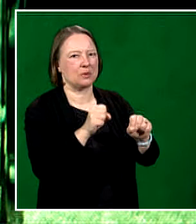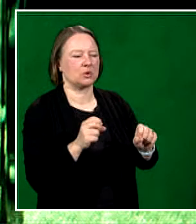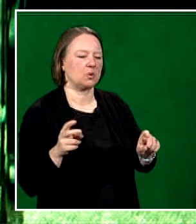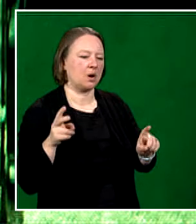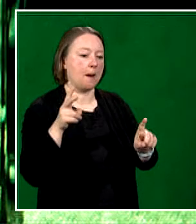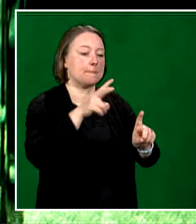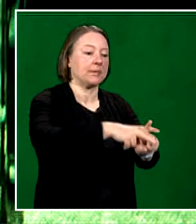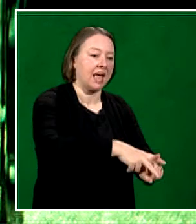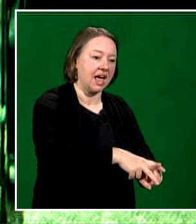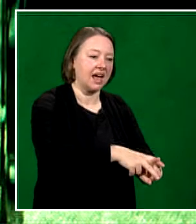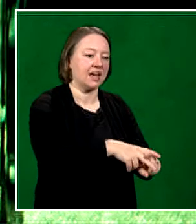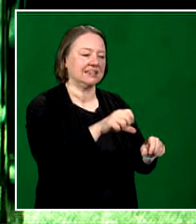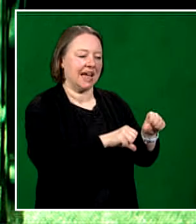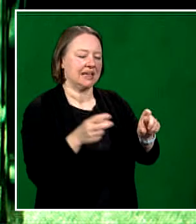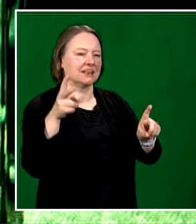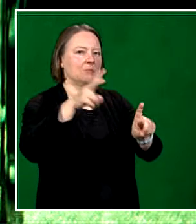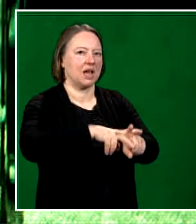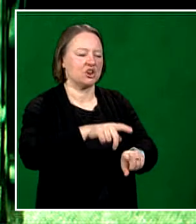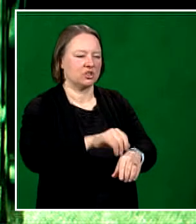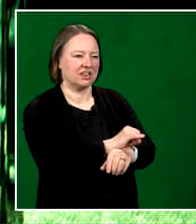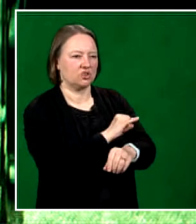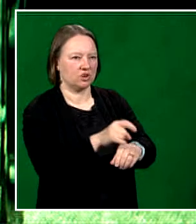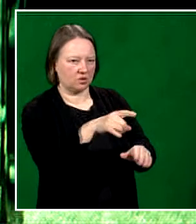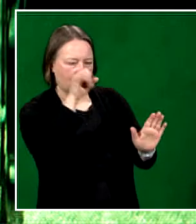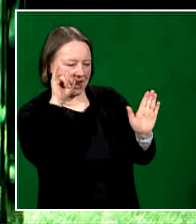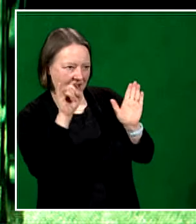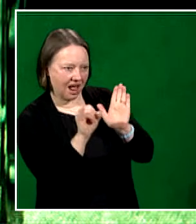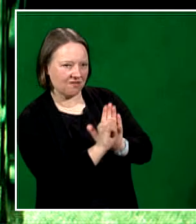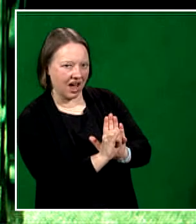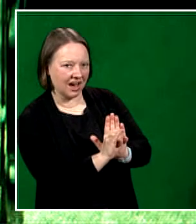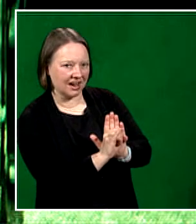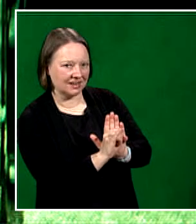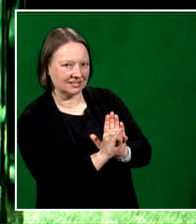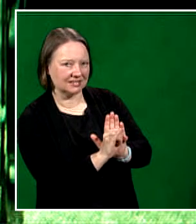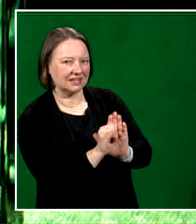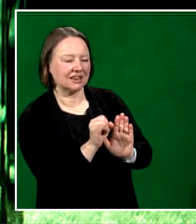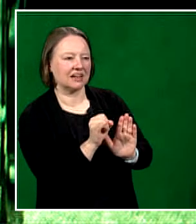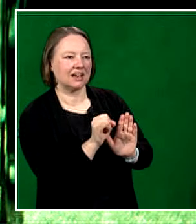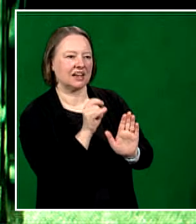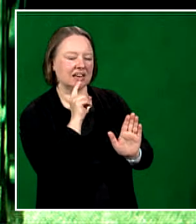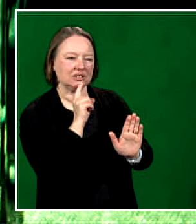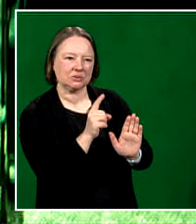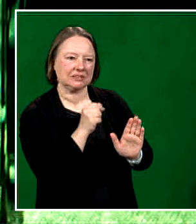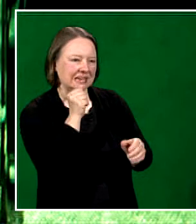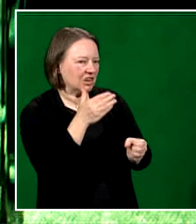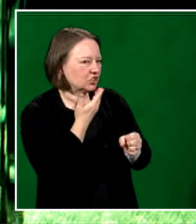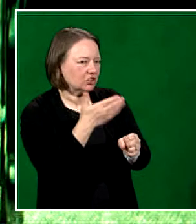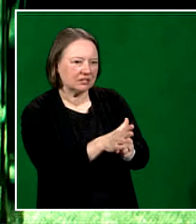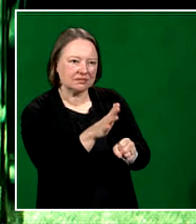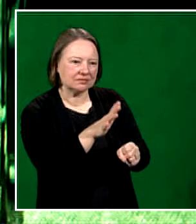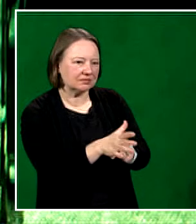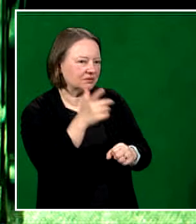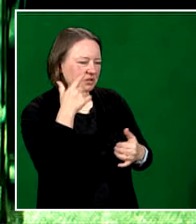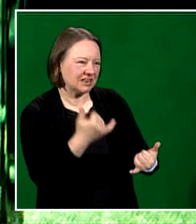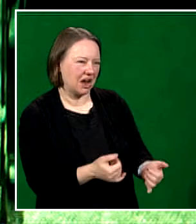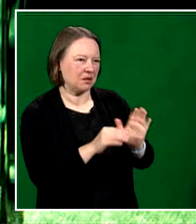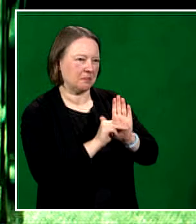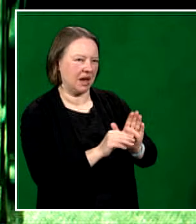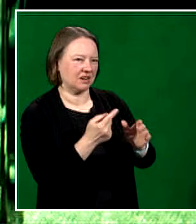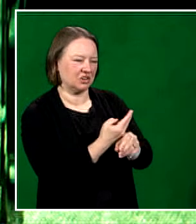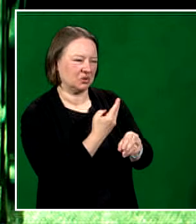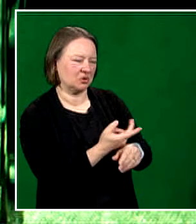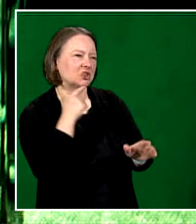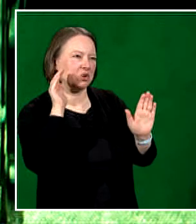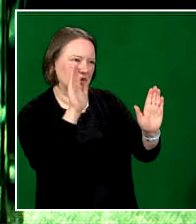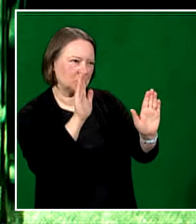it to an industry that you've identified that it has such a deficiency in its present model. So it's